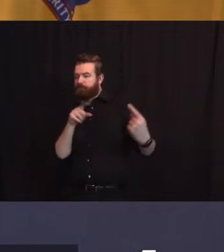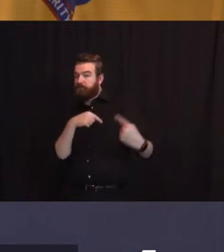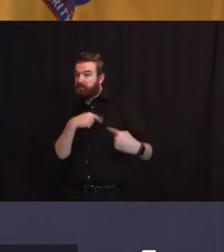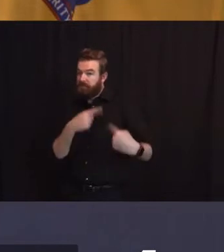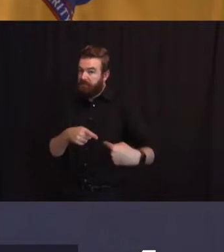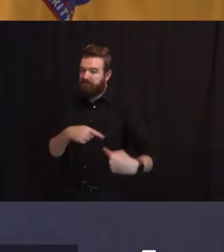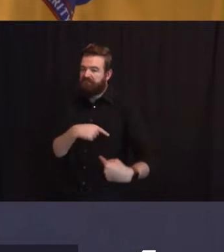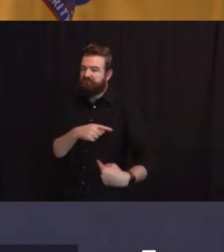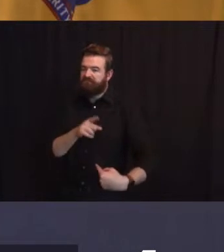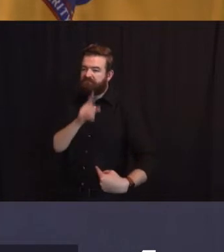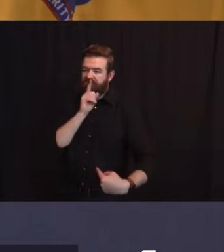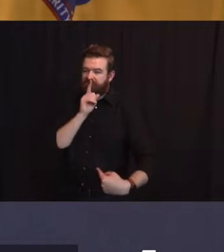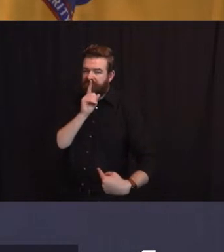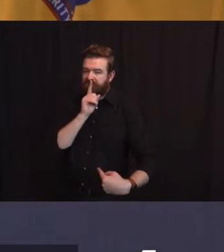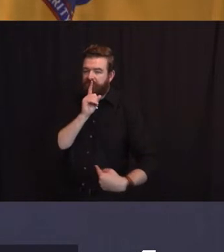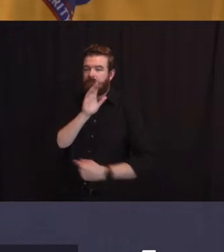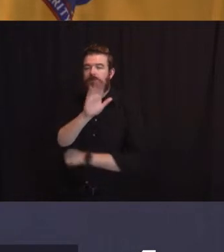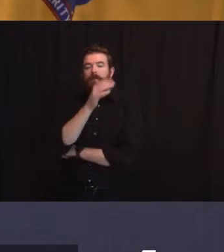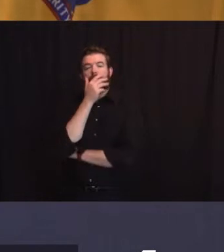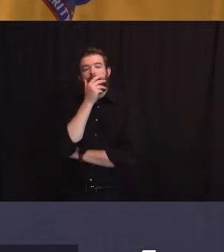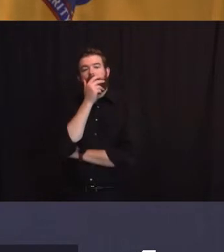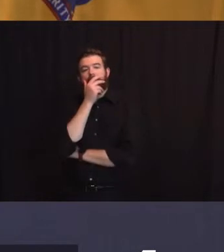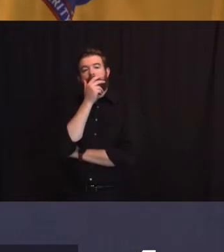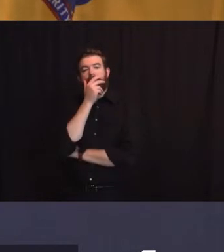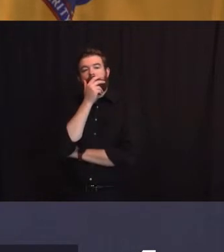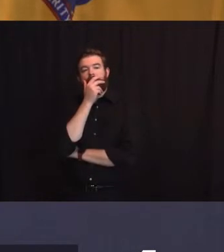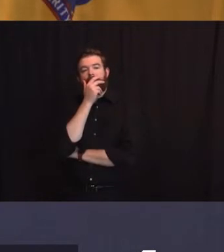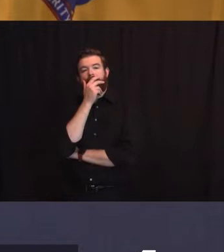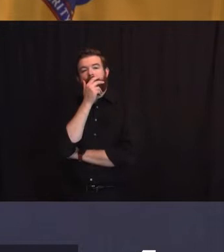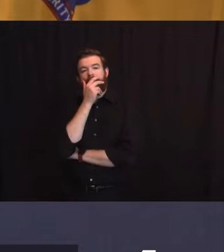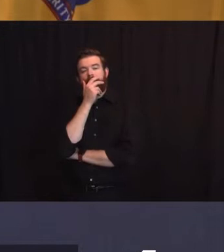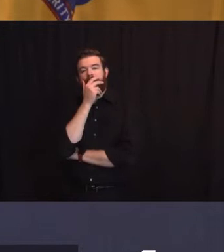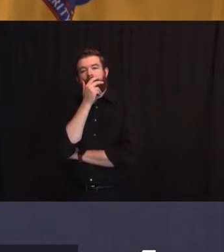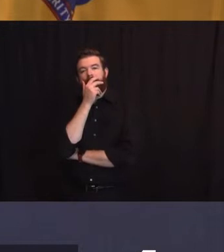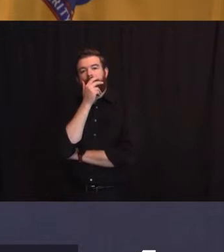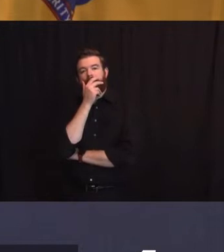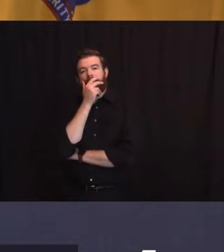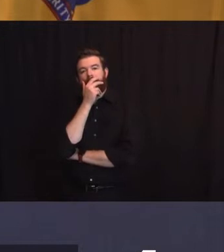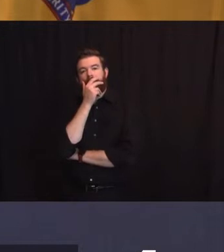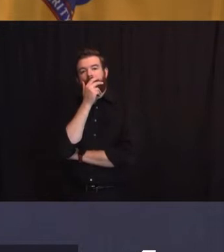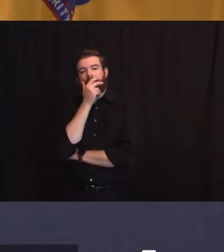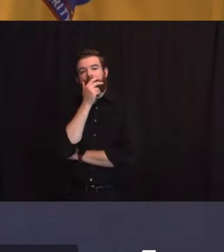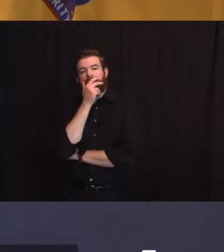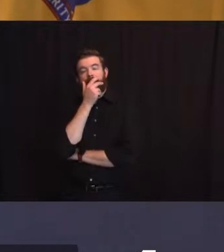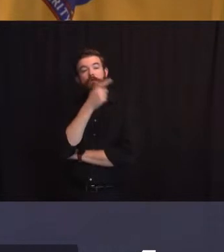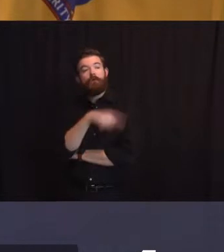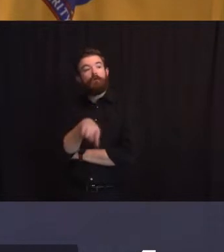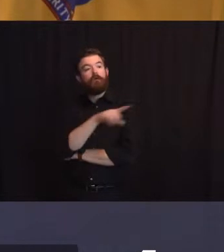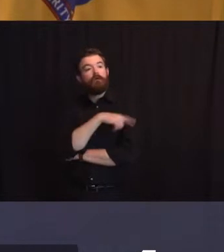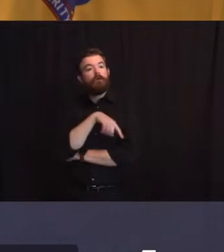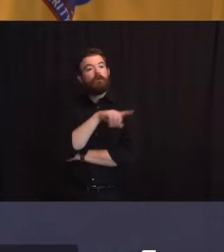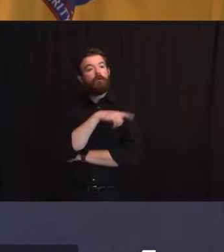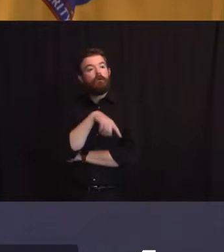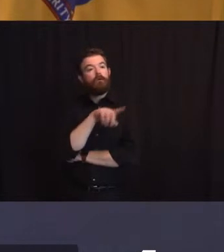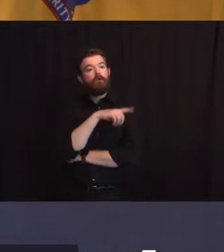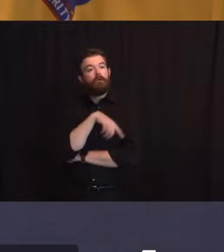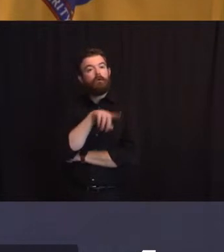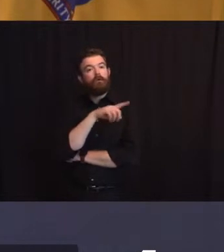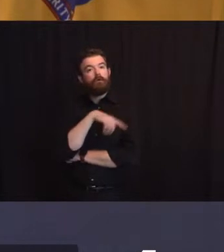to come up with some more programs and approaches to that over the next few days to encourage as many folks as